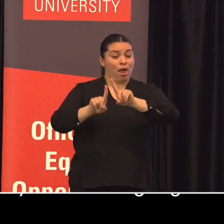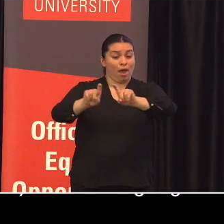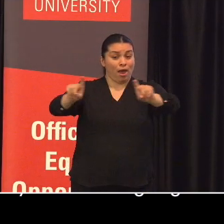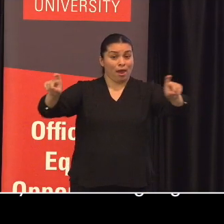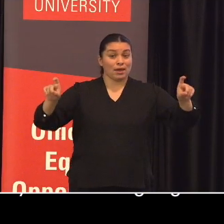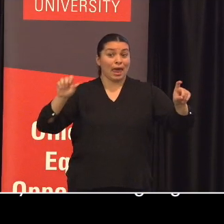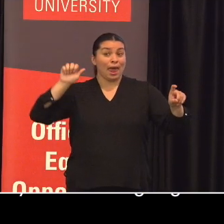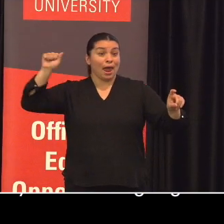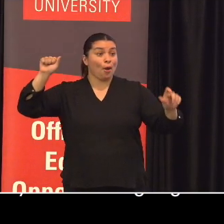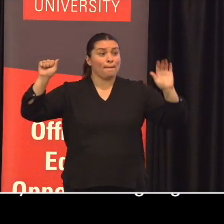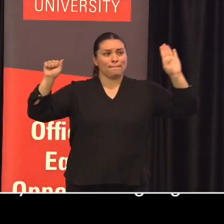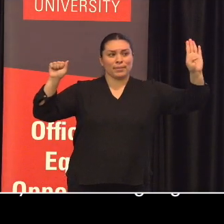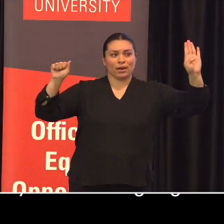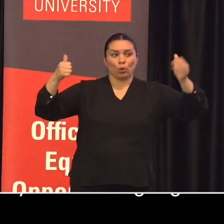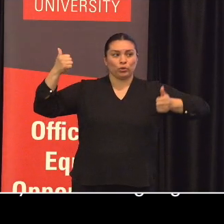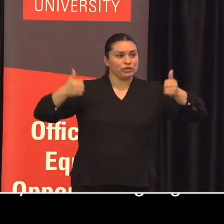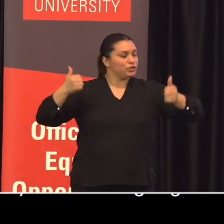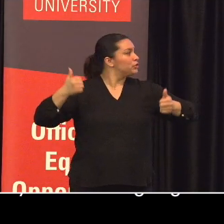Option A, anyone?